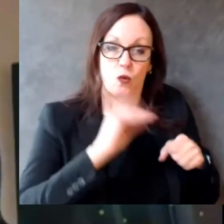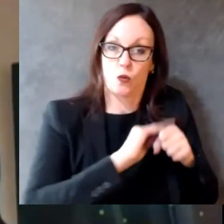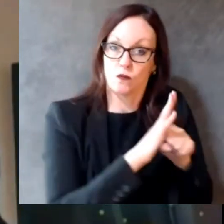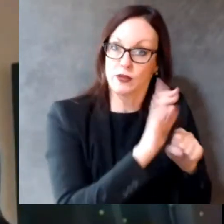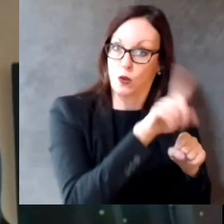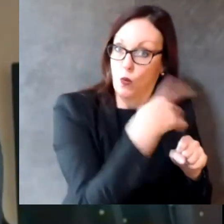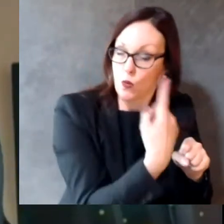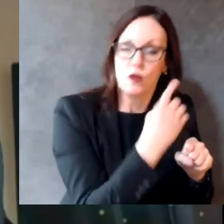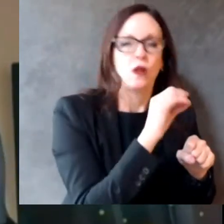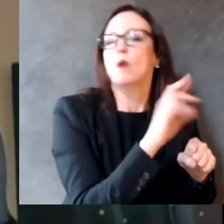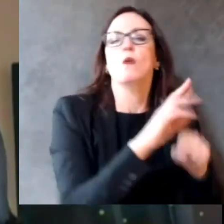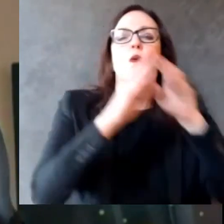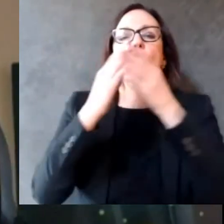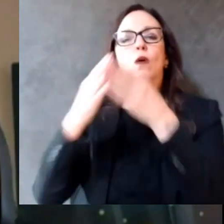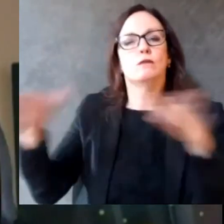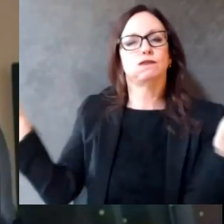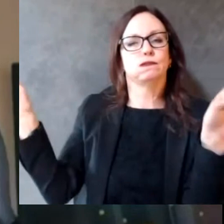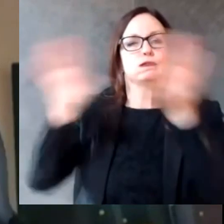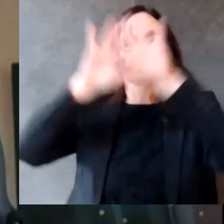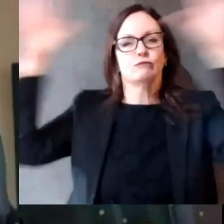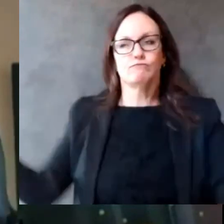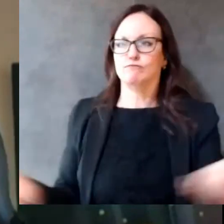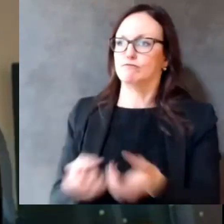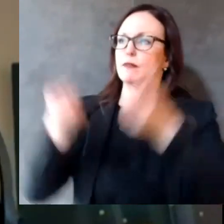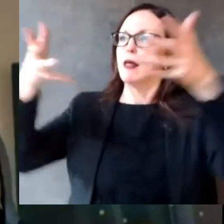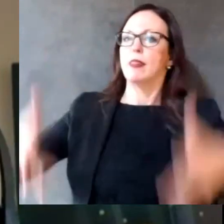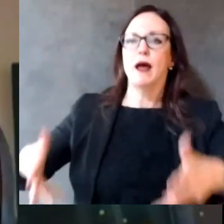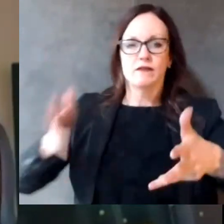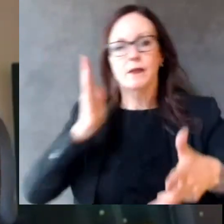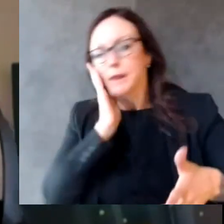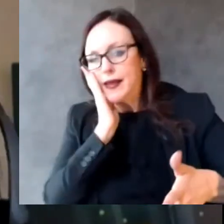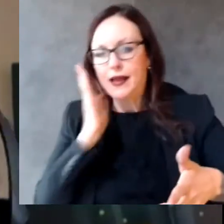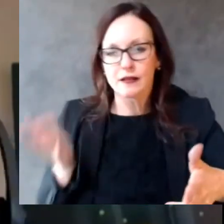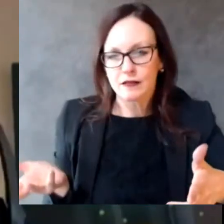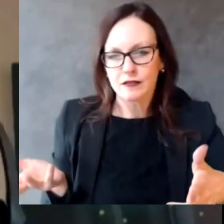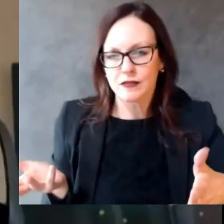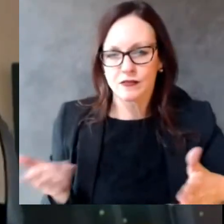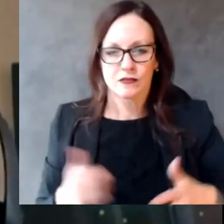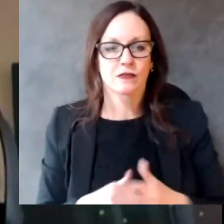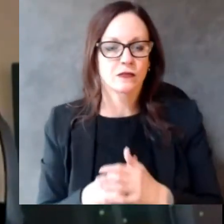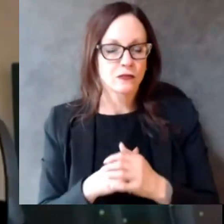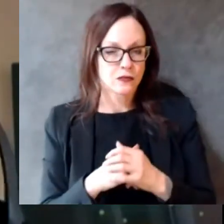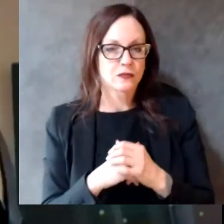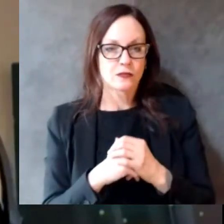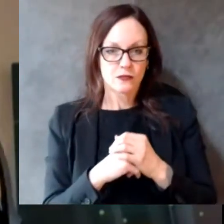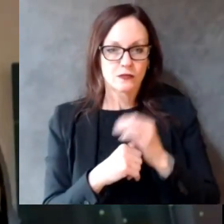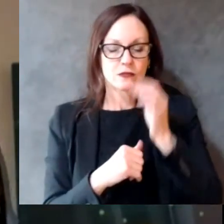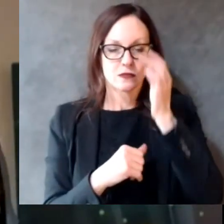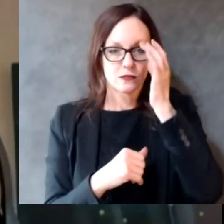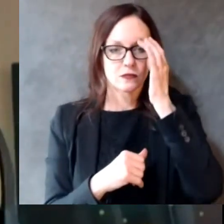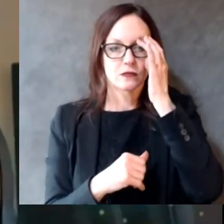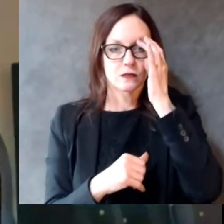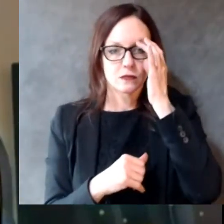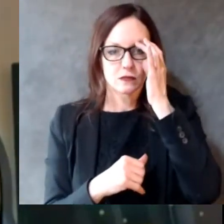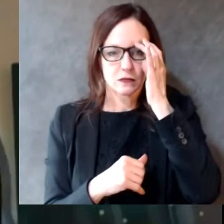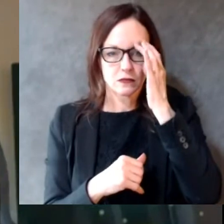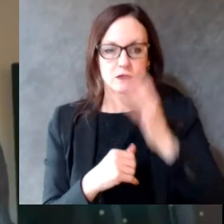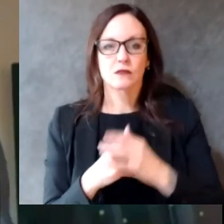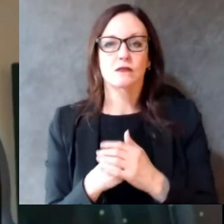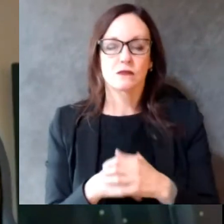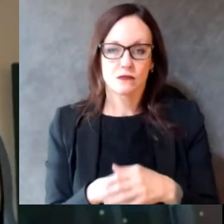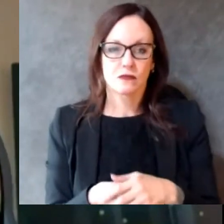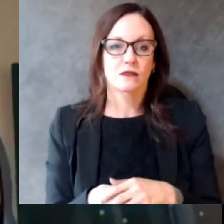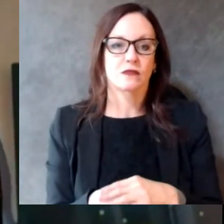know when we see increases in cases that within the next usually 10 to 20 days, we're going to